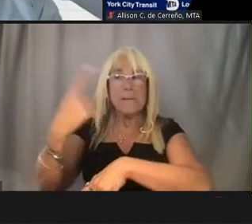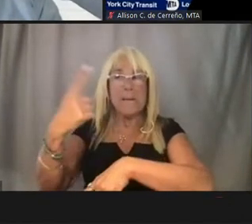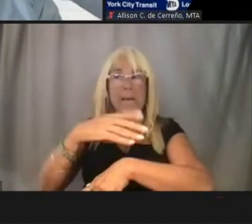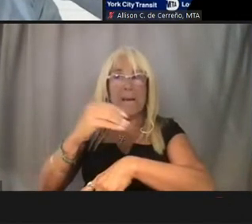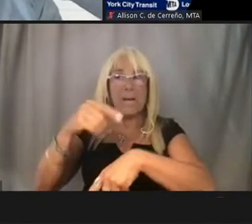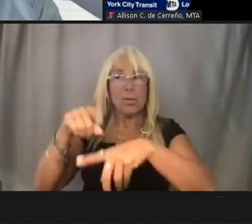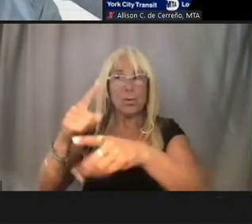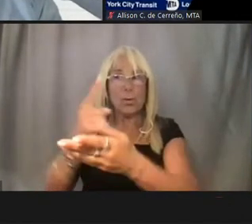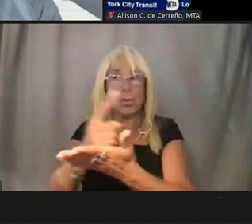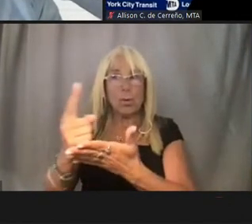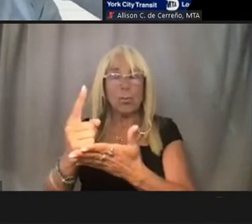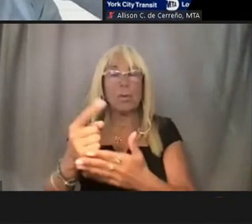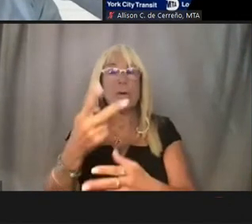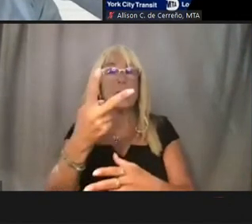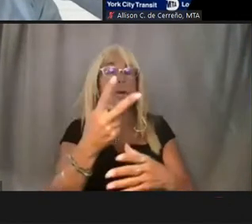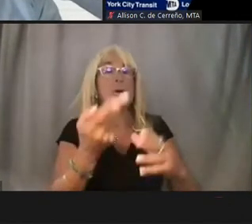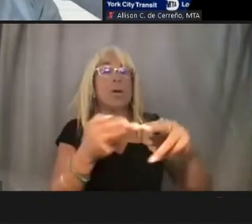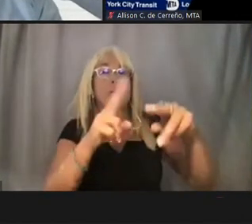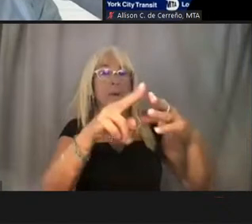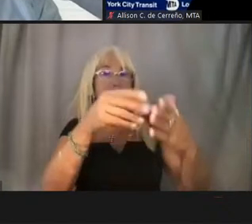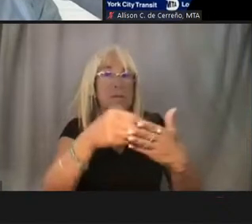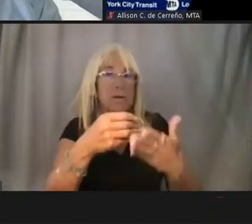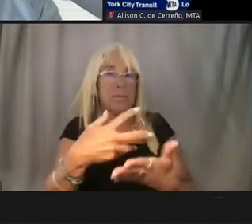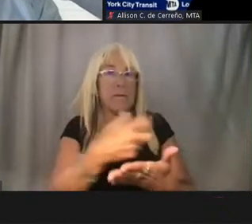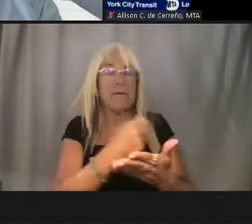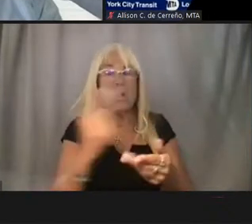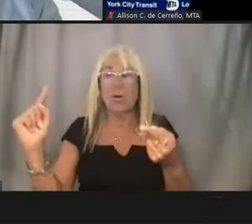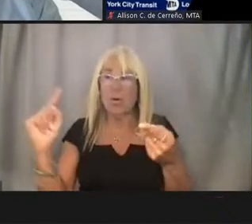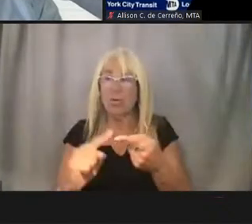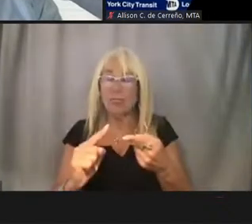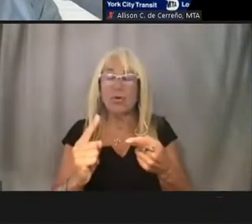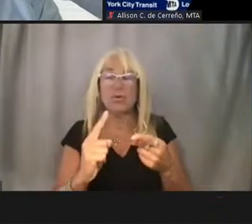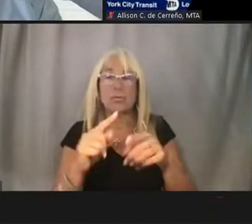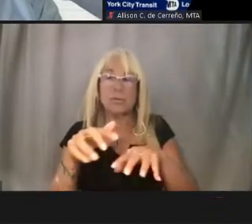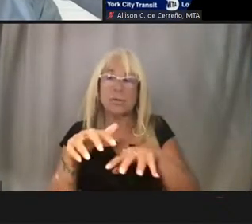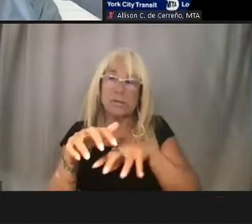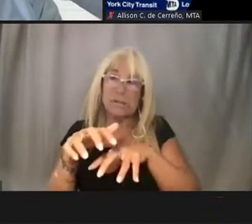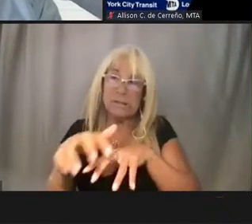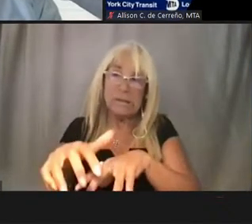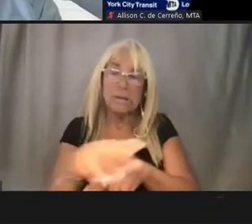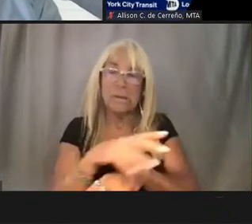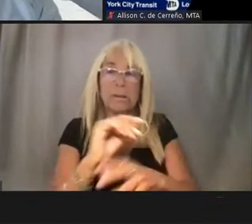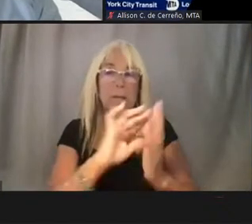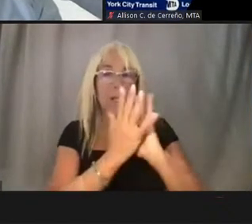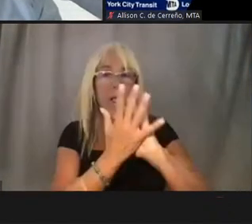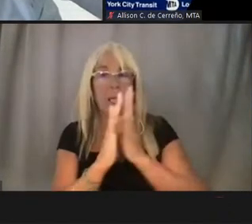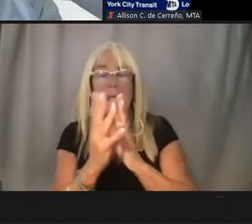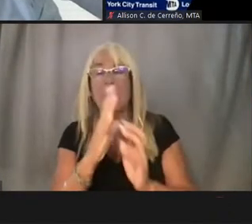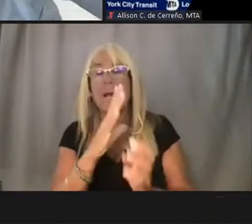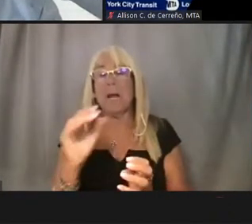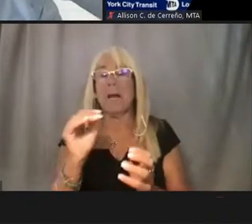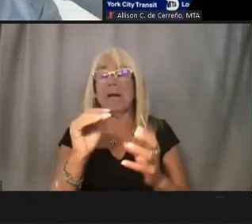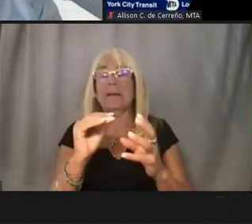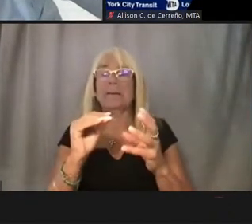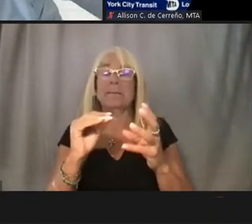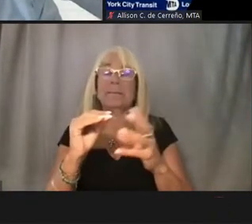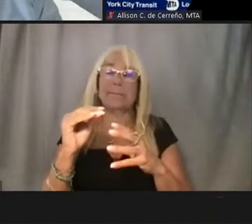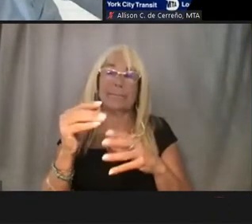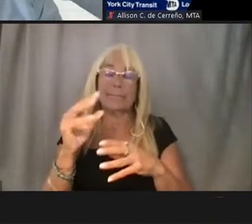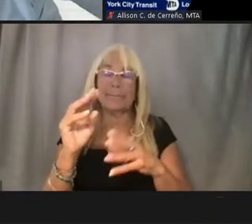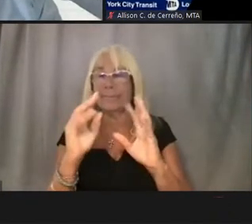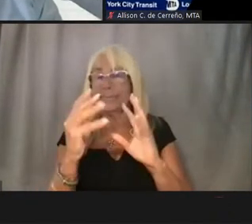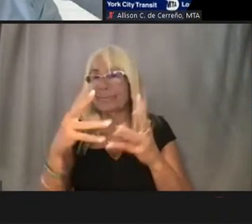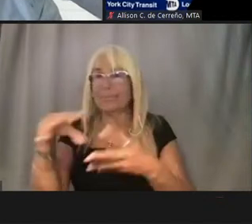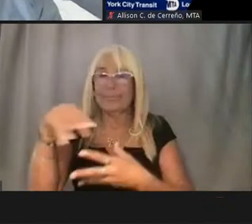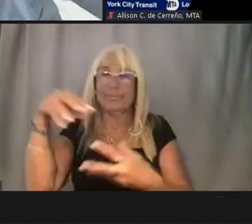both raising revenue and reducing congestion and Emissions best achieved by higher tolls at the most congested travel periods